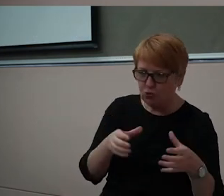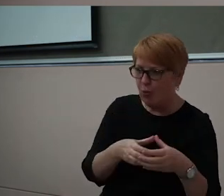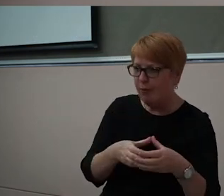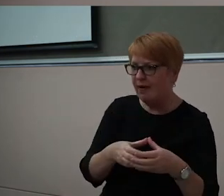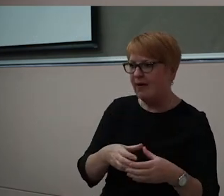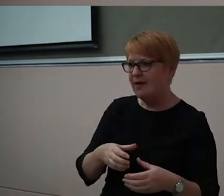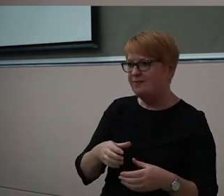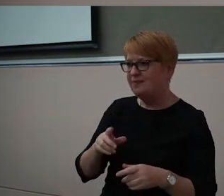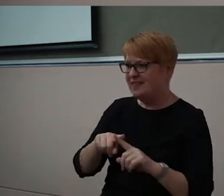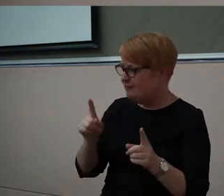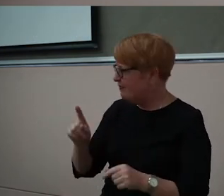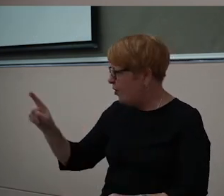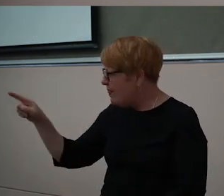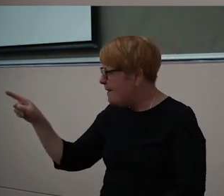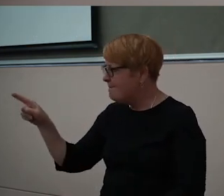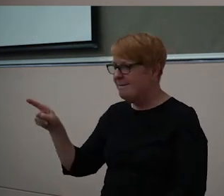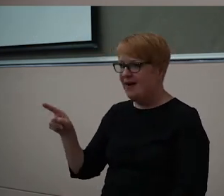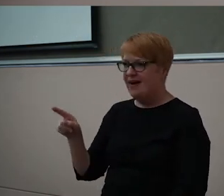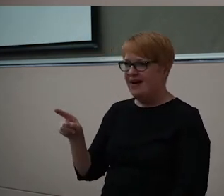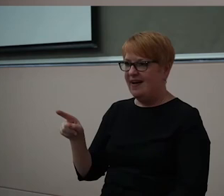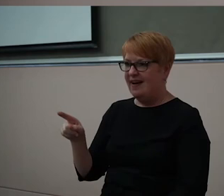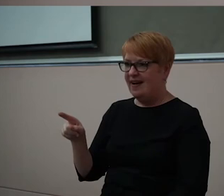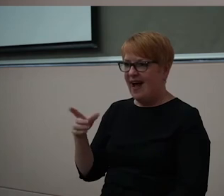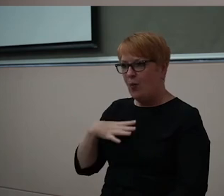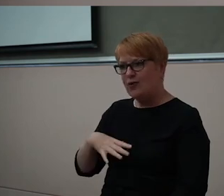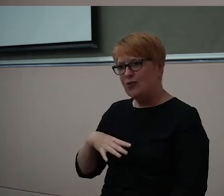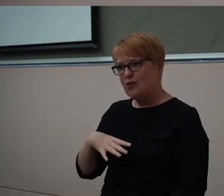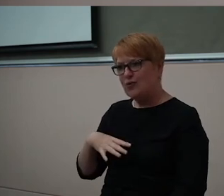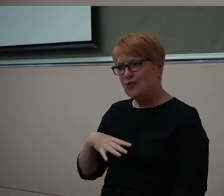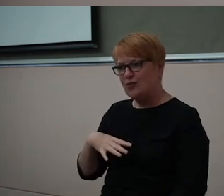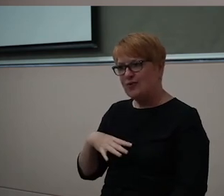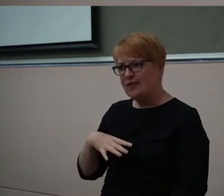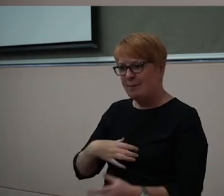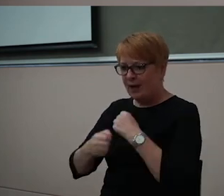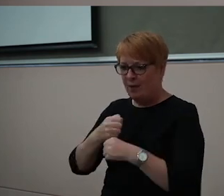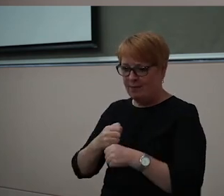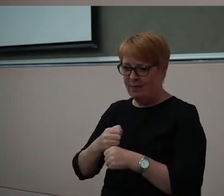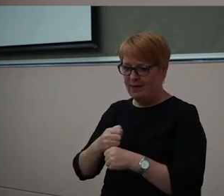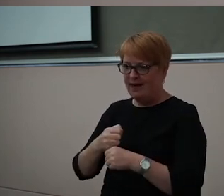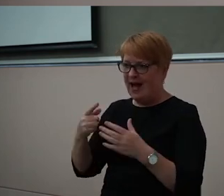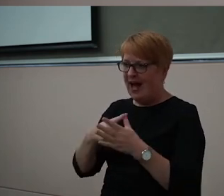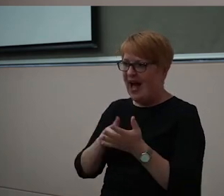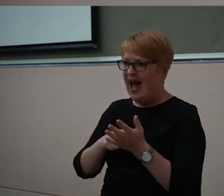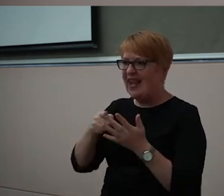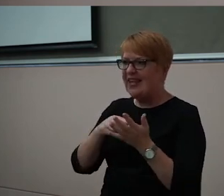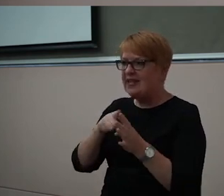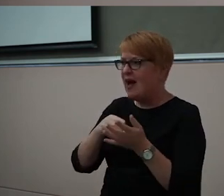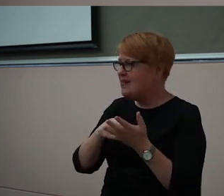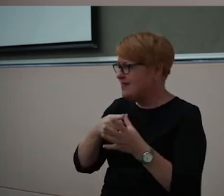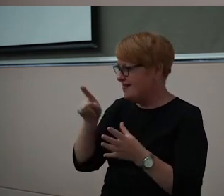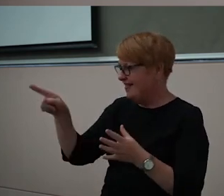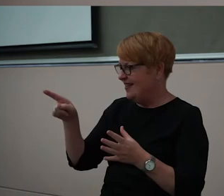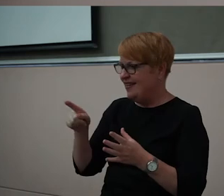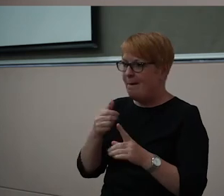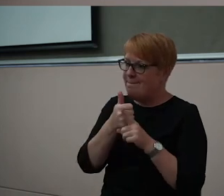the Sisterhood, and they didn't realise how important it was for them to come together, and